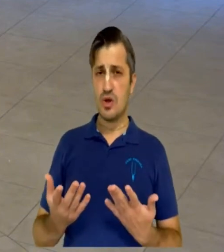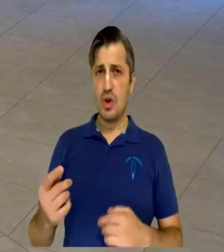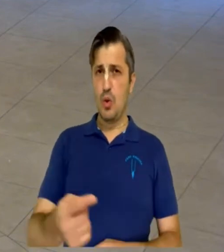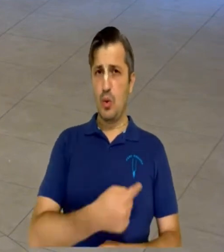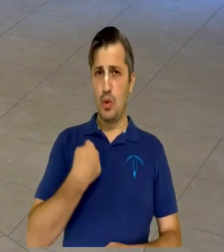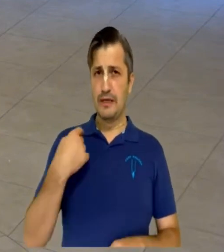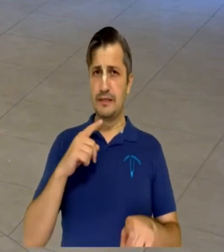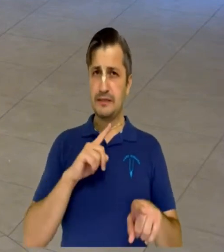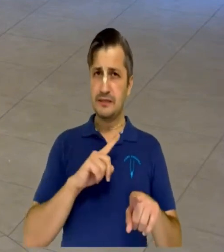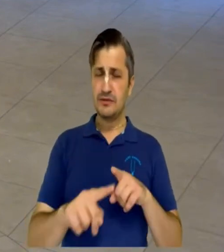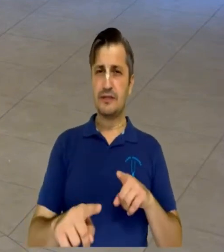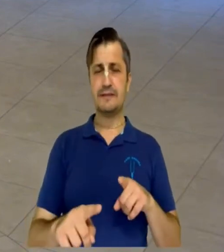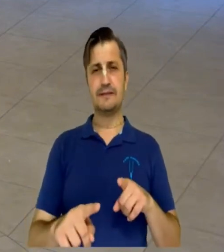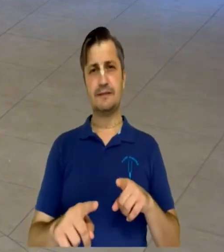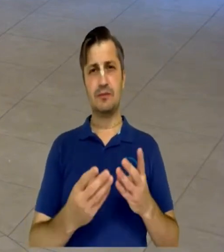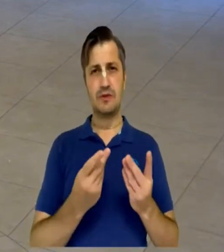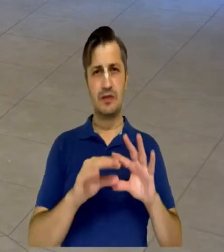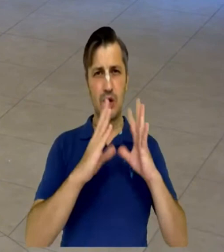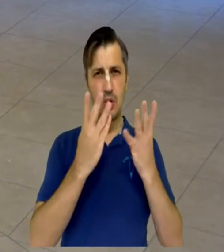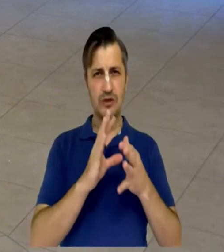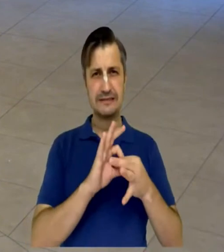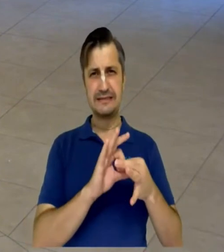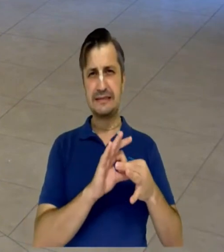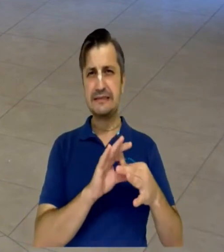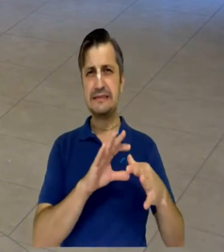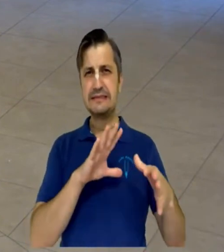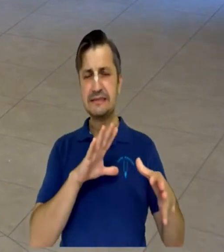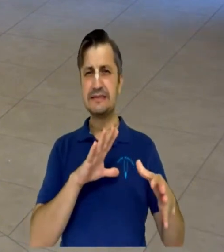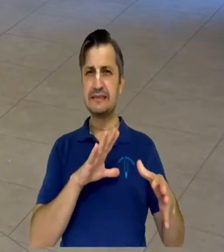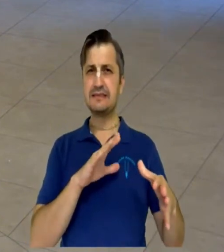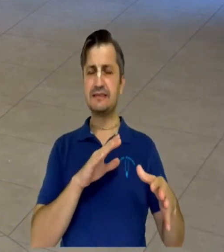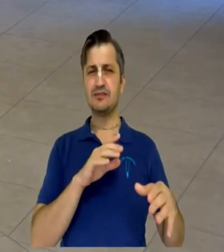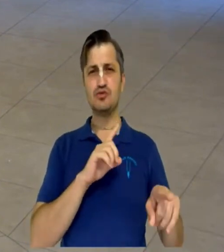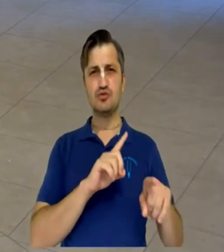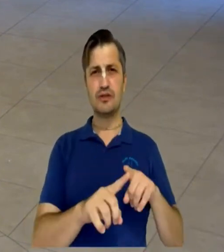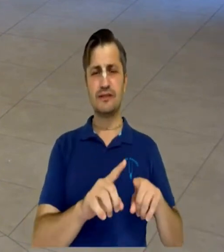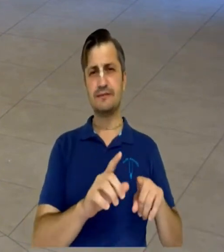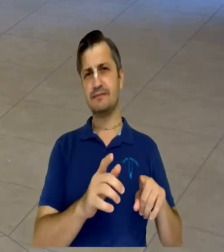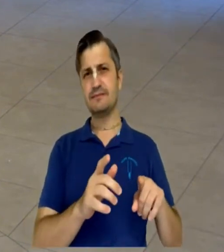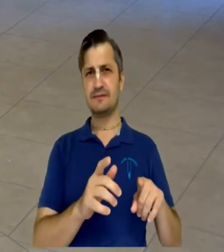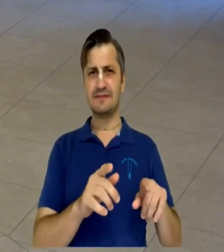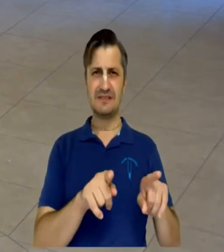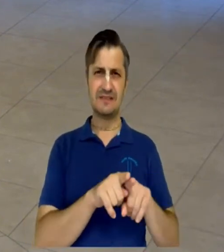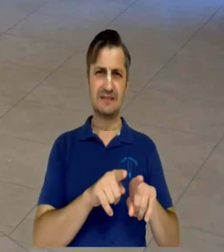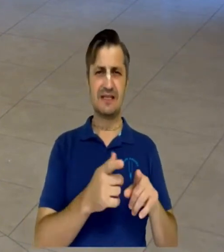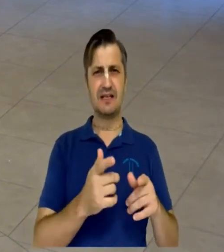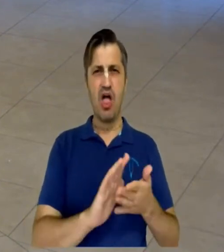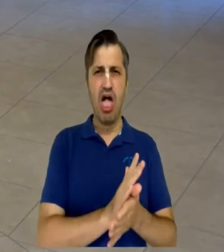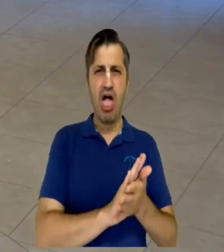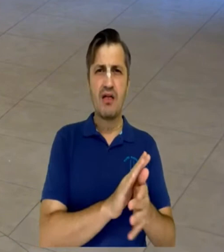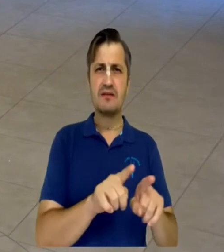species of life. But in the beginning of Bhagavad, when Krishna starts explaining to Arjuna, you're not this